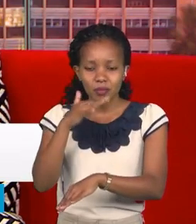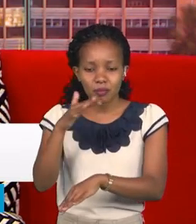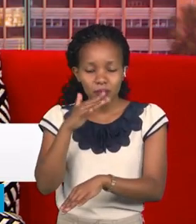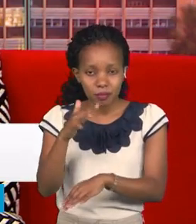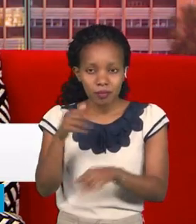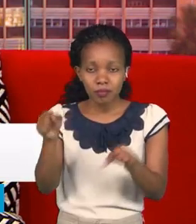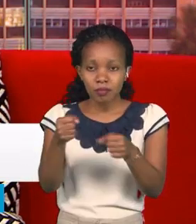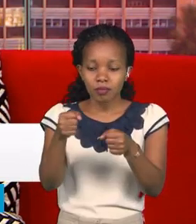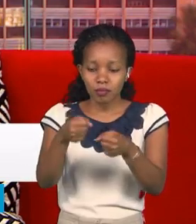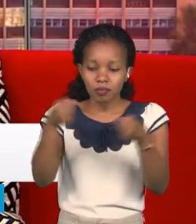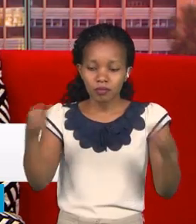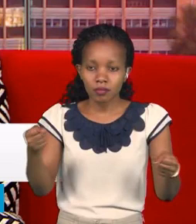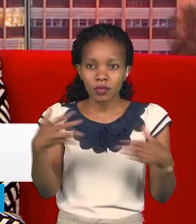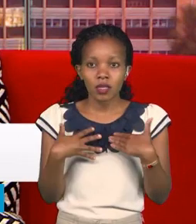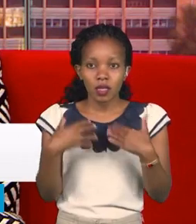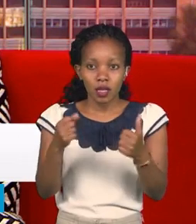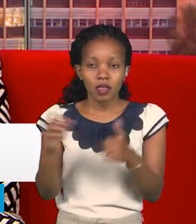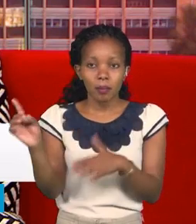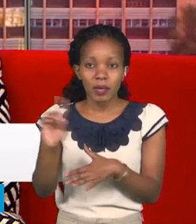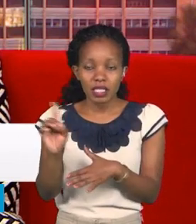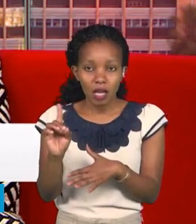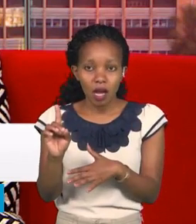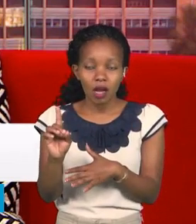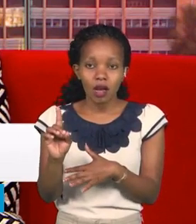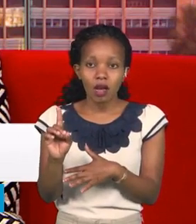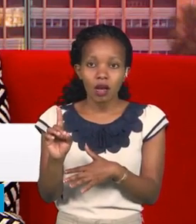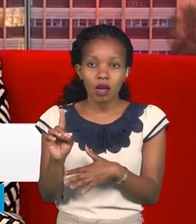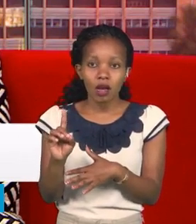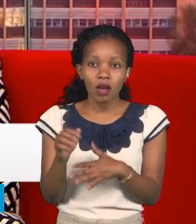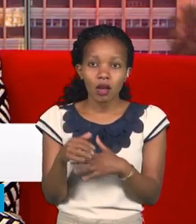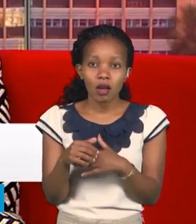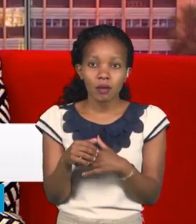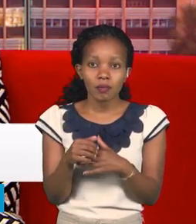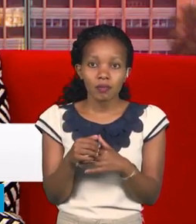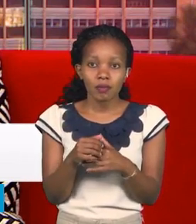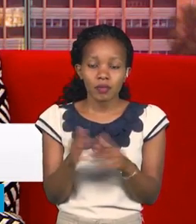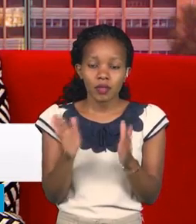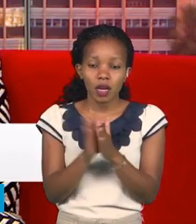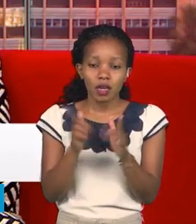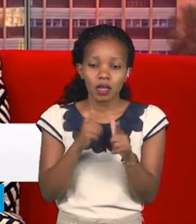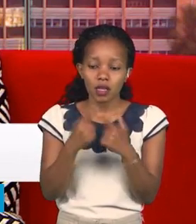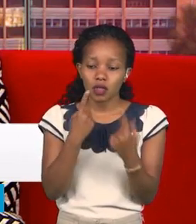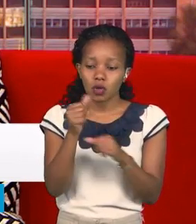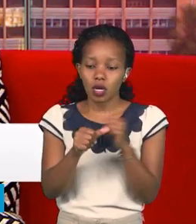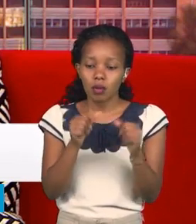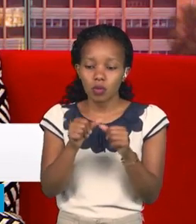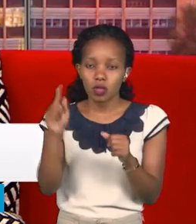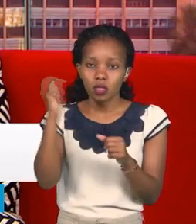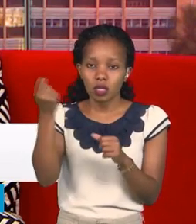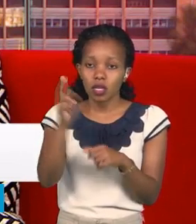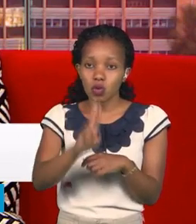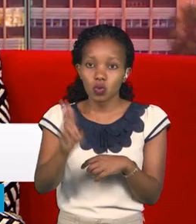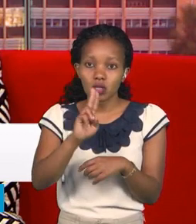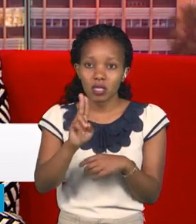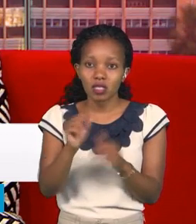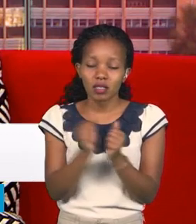by the health minister, Kariuki, right? And then she said about Kenya spending about 10 million